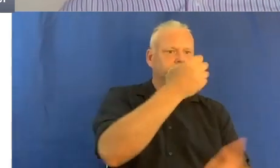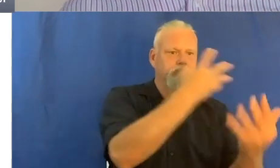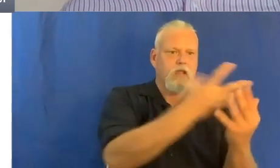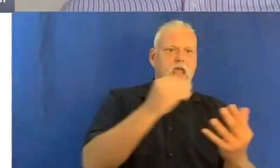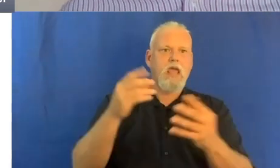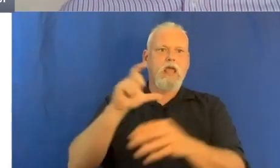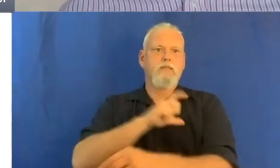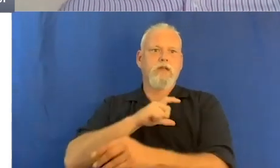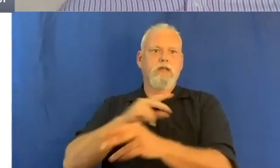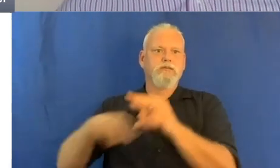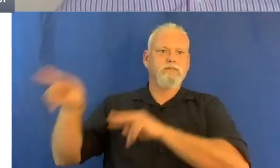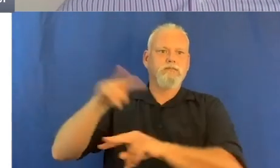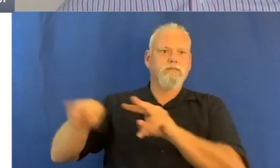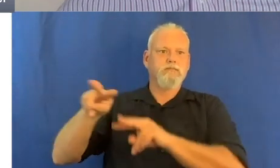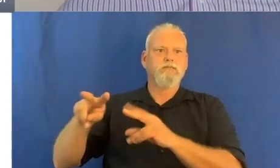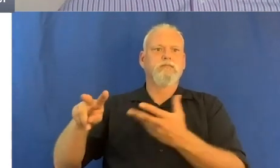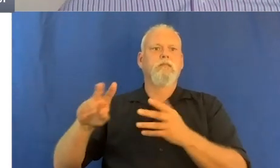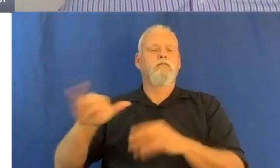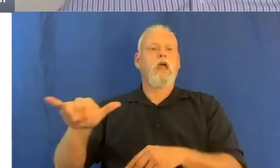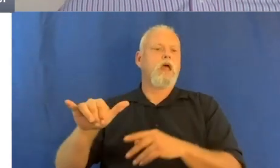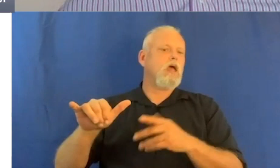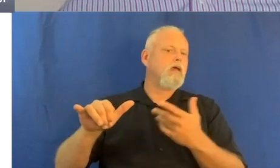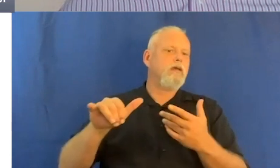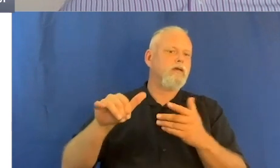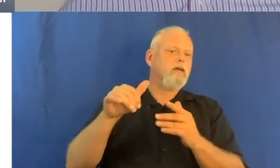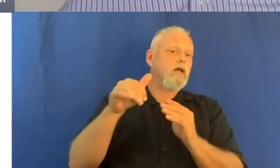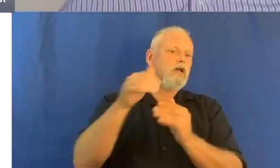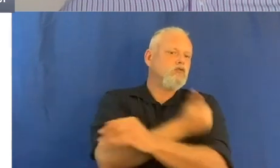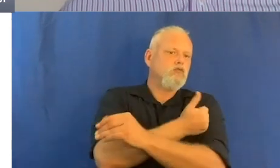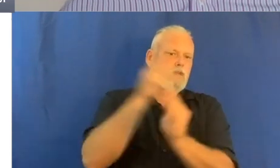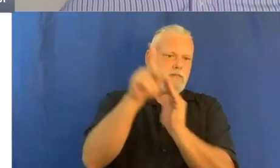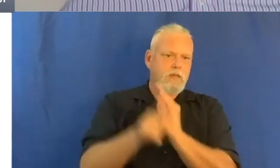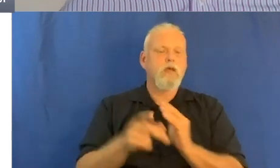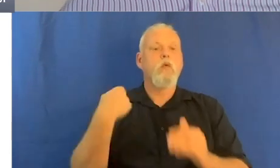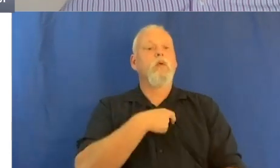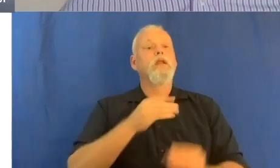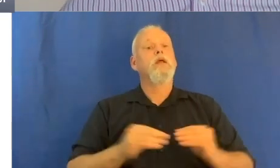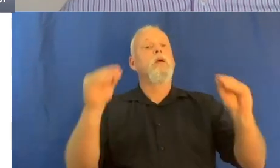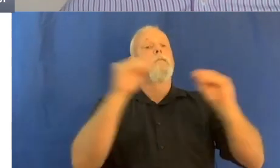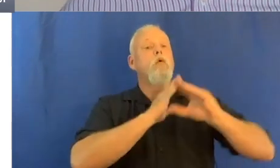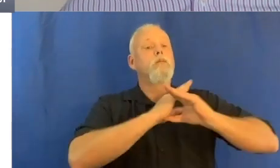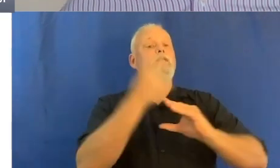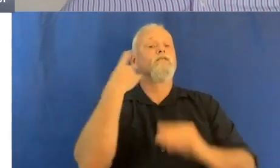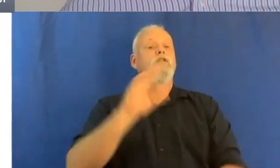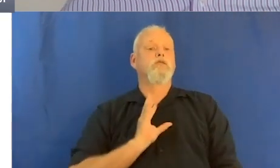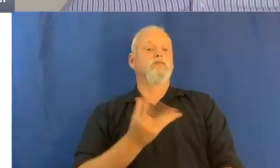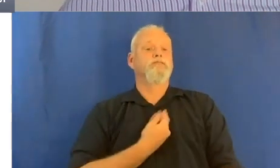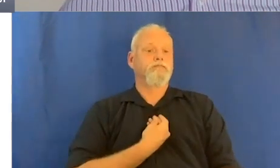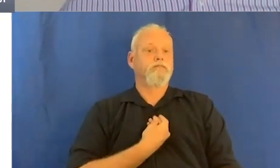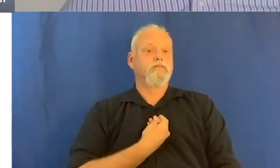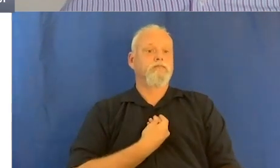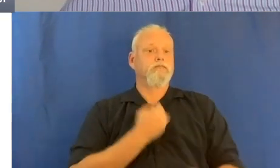drug policies. We need further protections for transgender people,